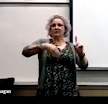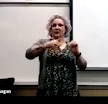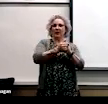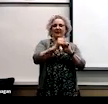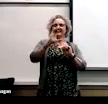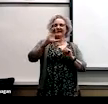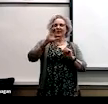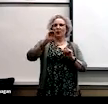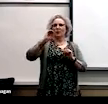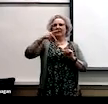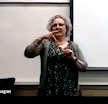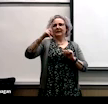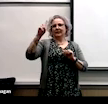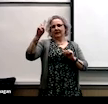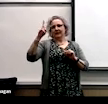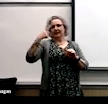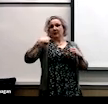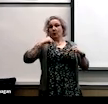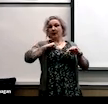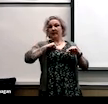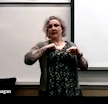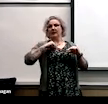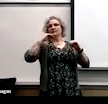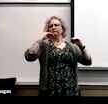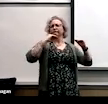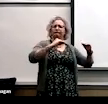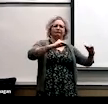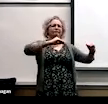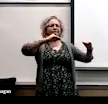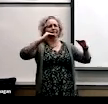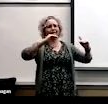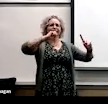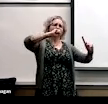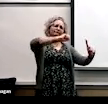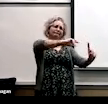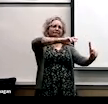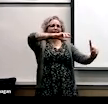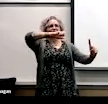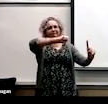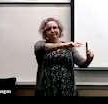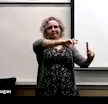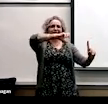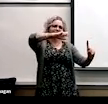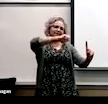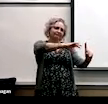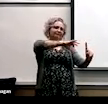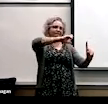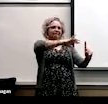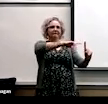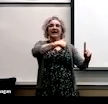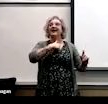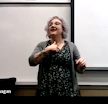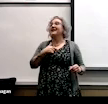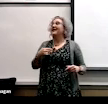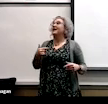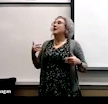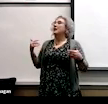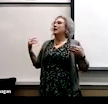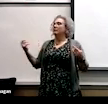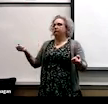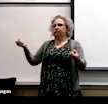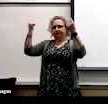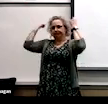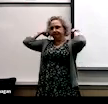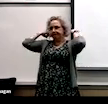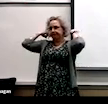remember 95% of it. And that's gonna be true every time. But the more we can reinforce it, or if we have some resources that we can actually send them